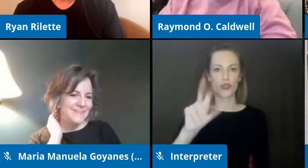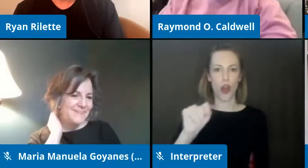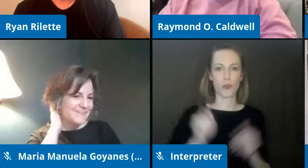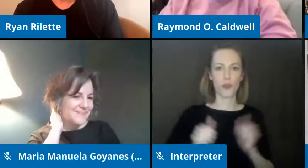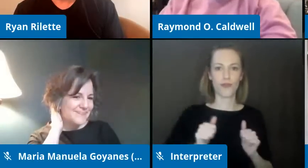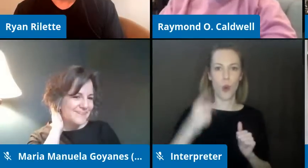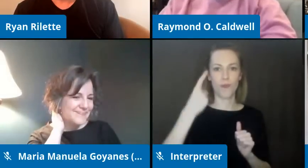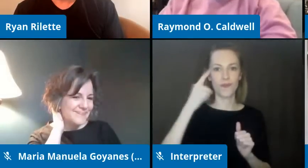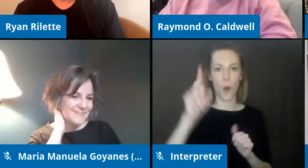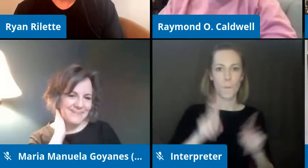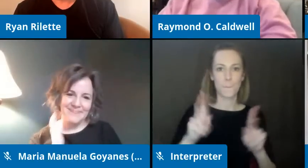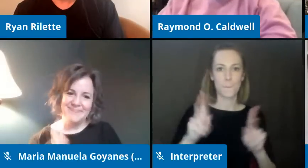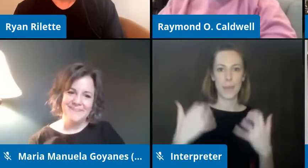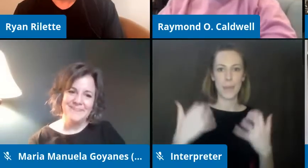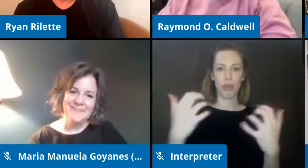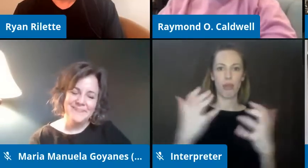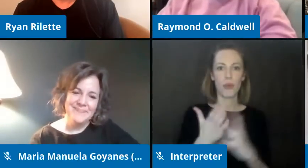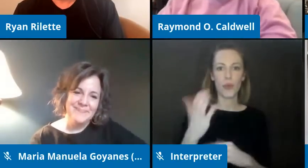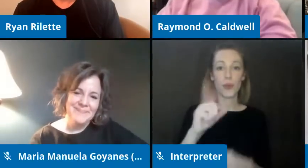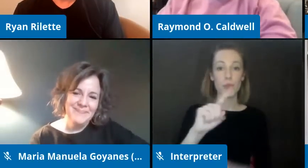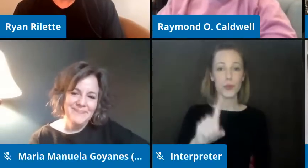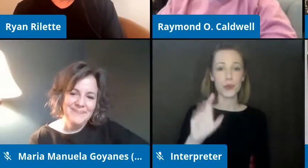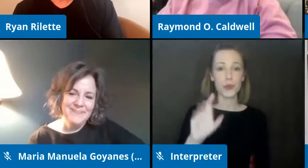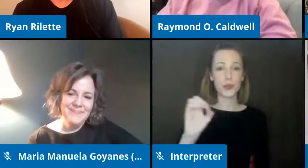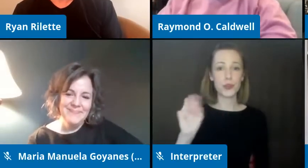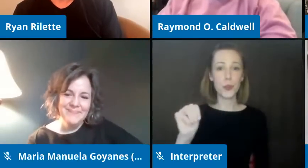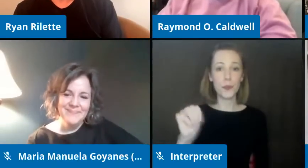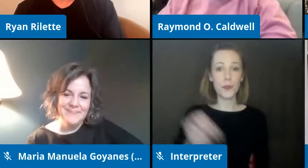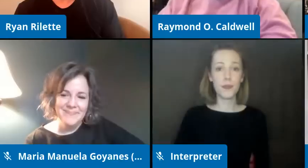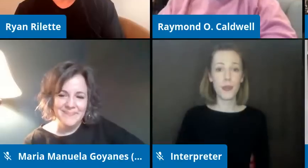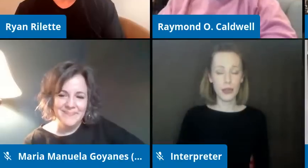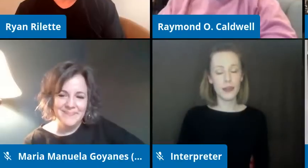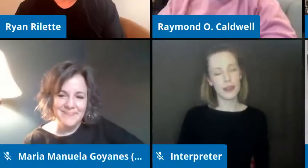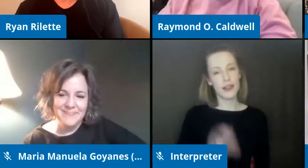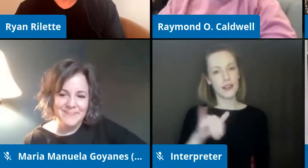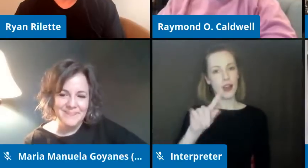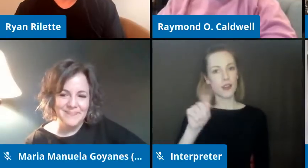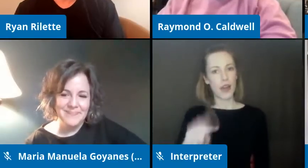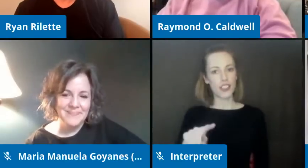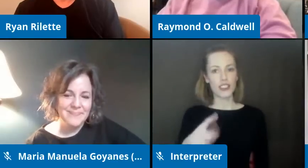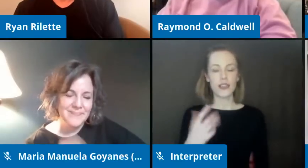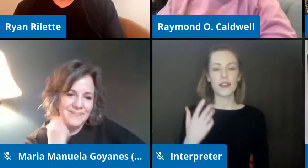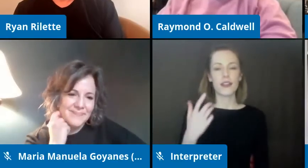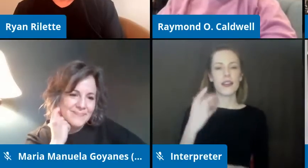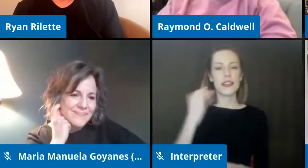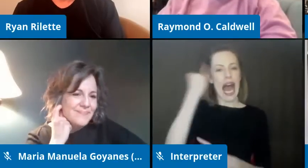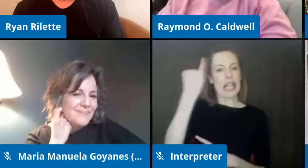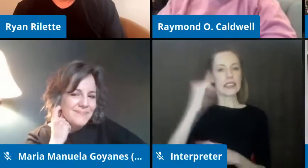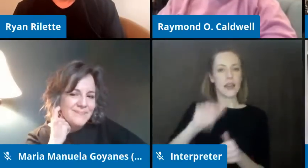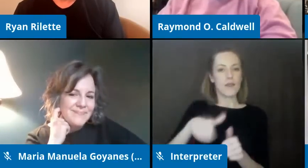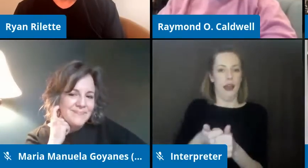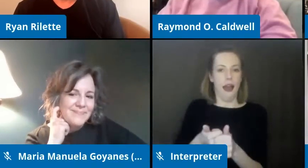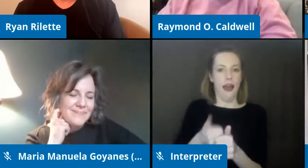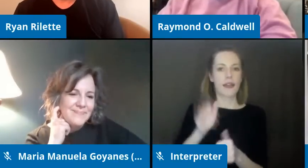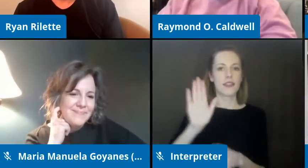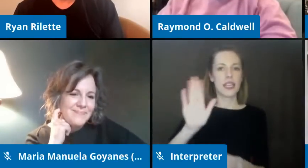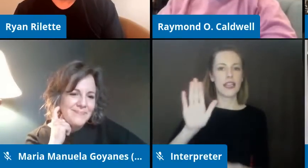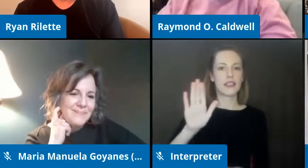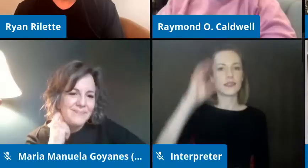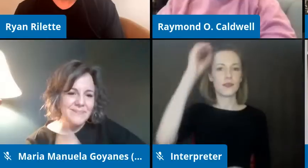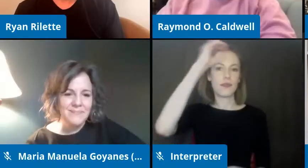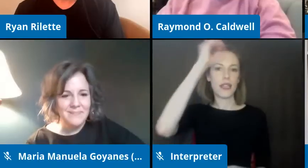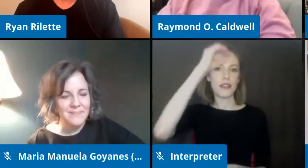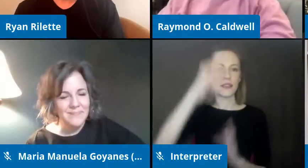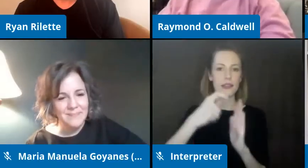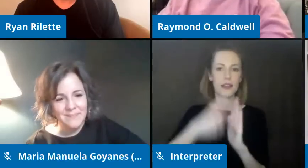And there's nothing, and the essence of his, the idea behind his story, his op-ed piece was, listen, yes, it's